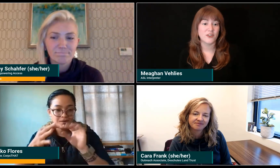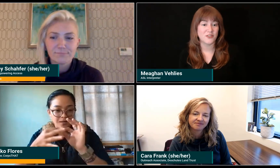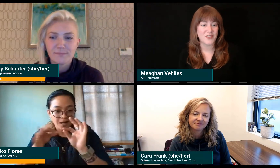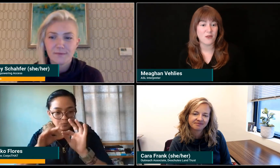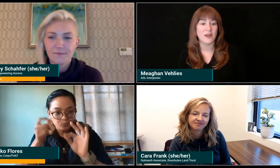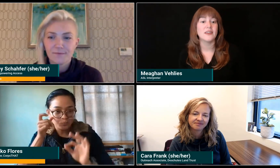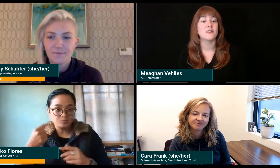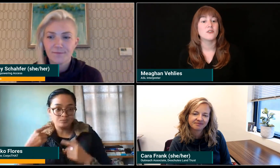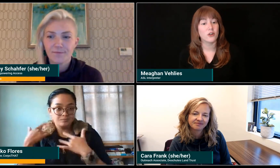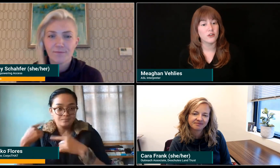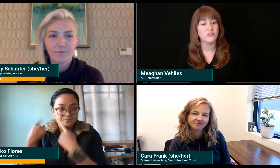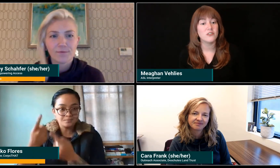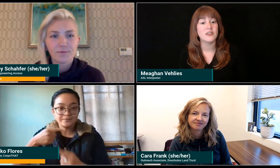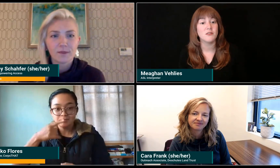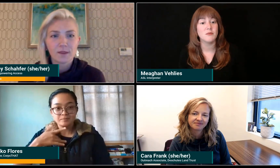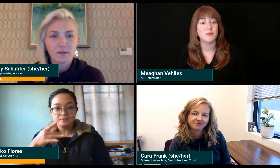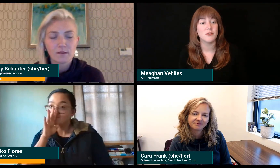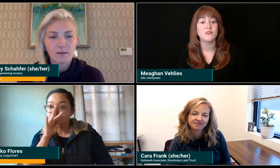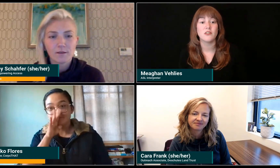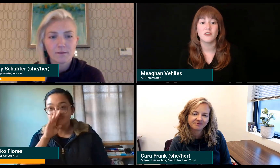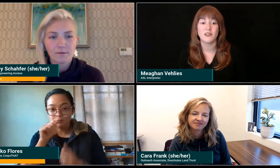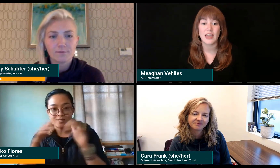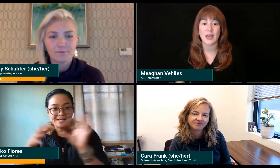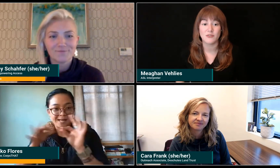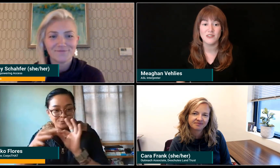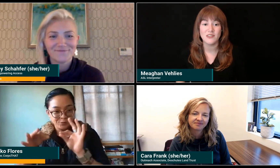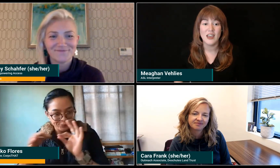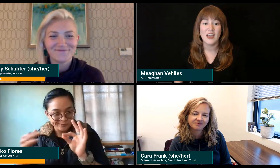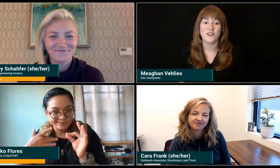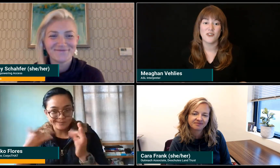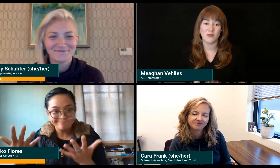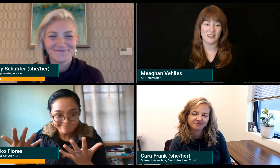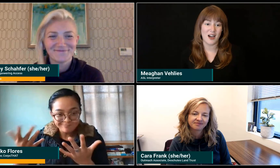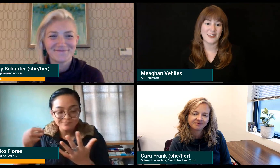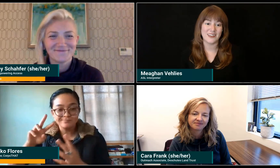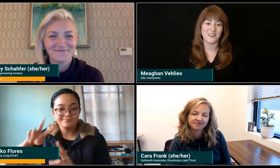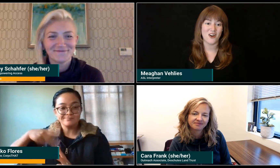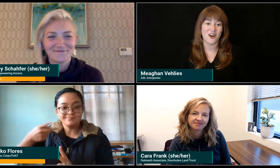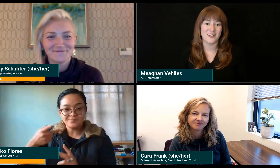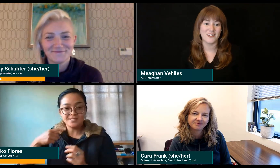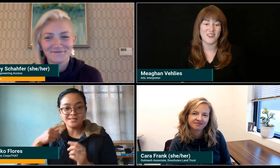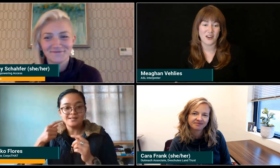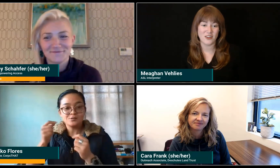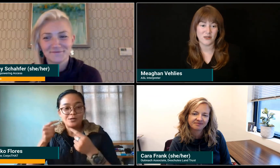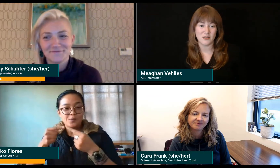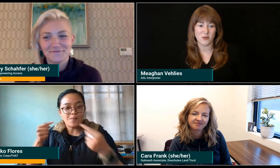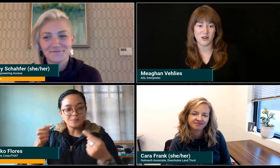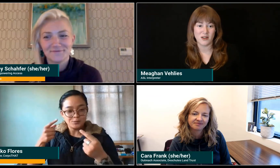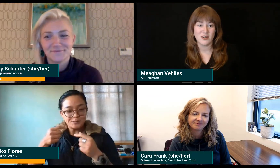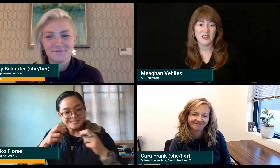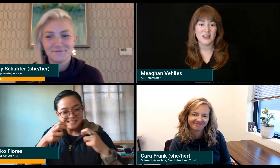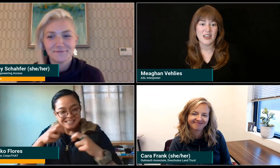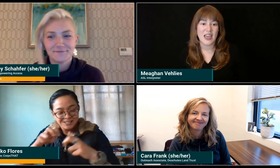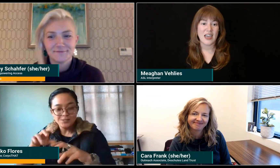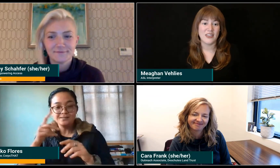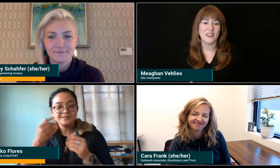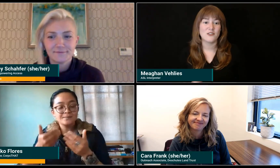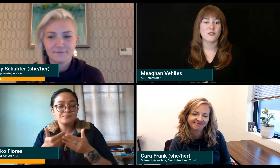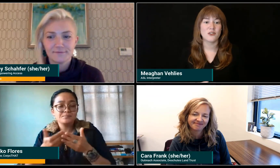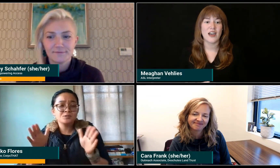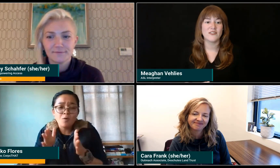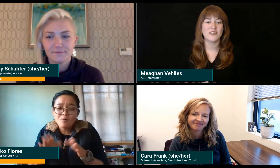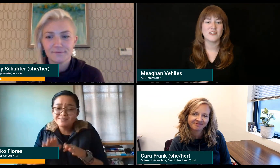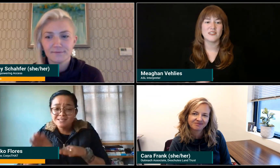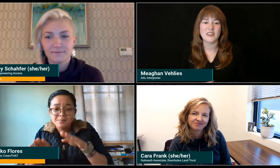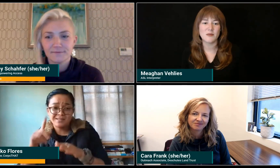because I figured that way it encourages hearing people to look at the captions. They're not relying on the audio anymore, and they